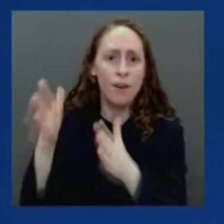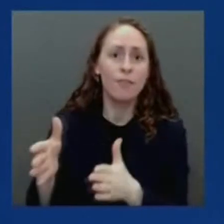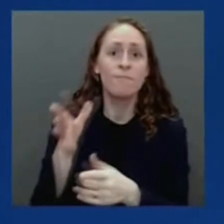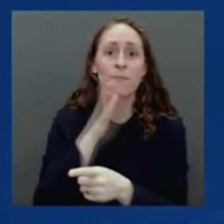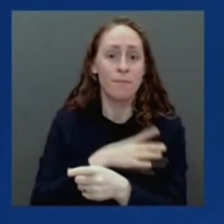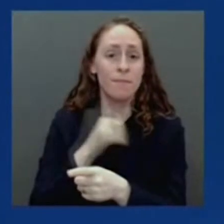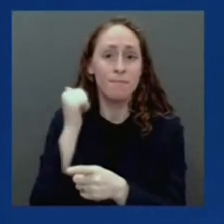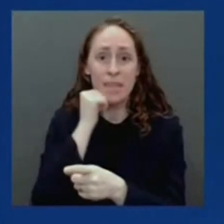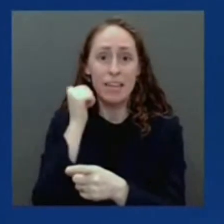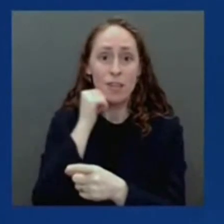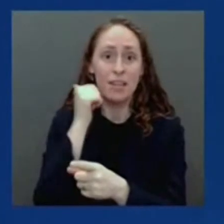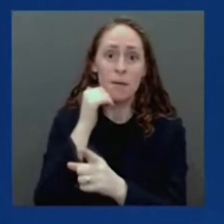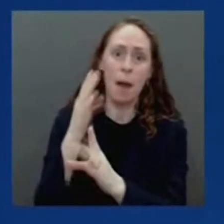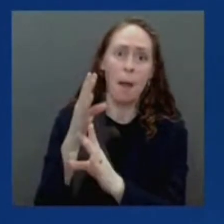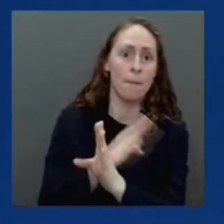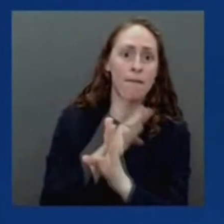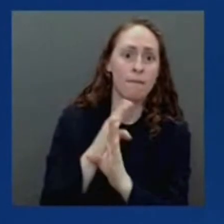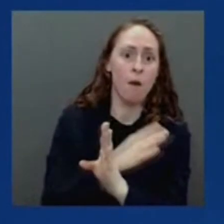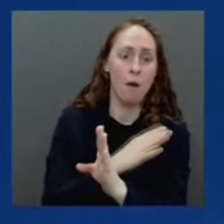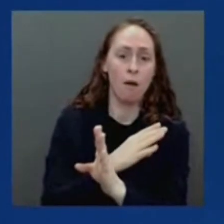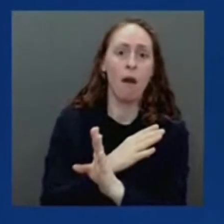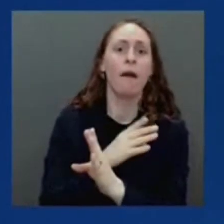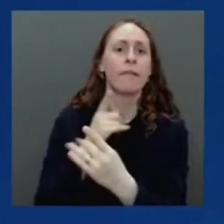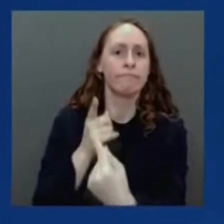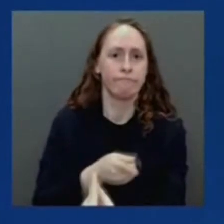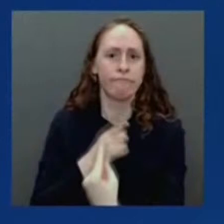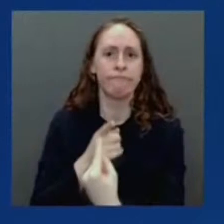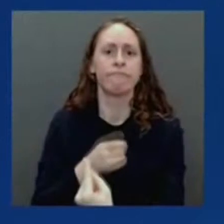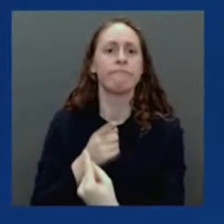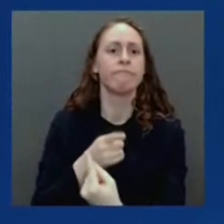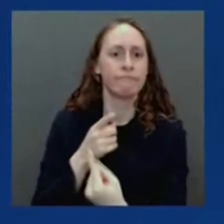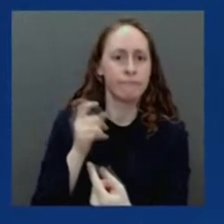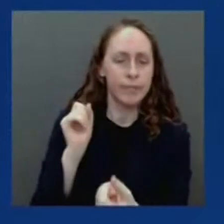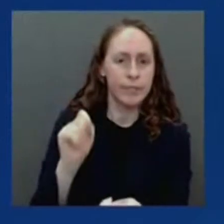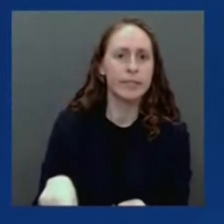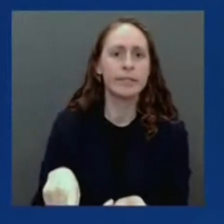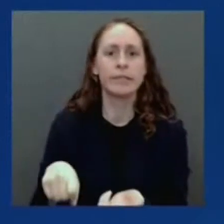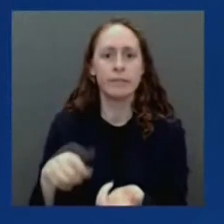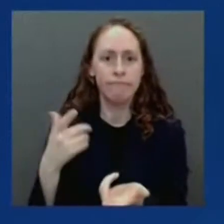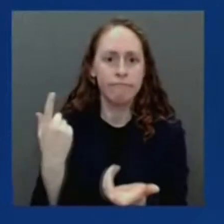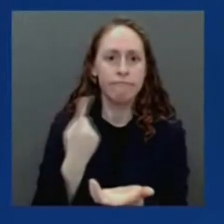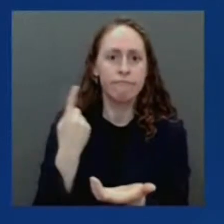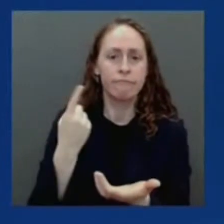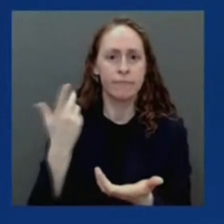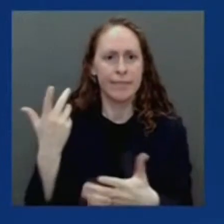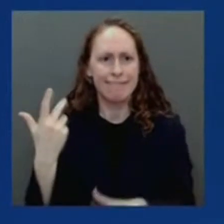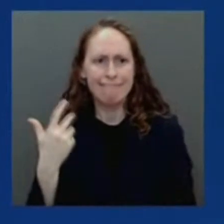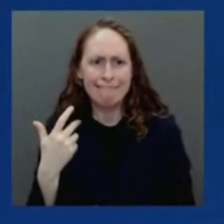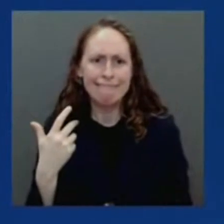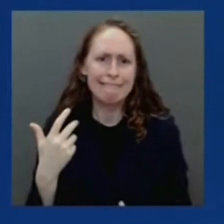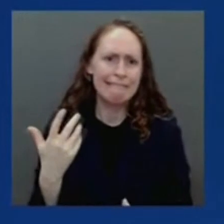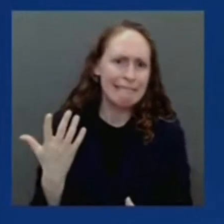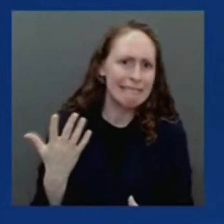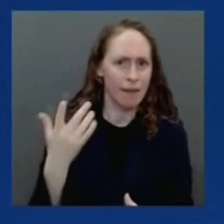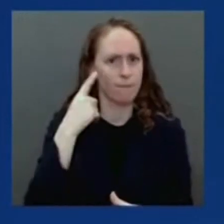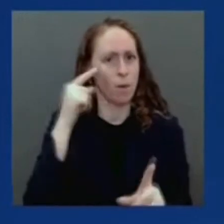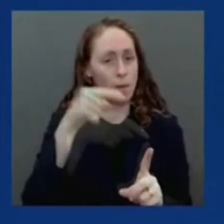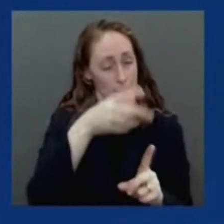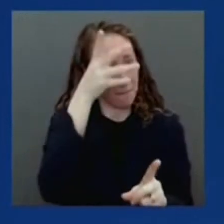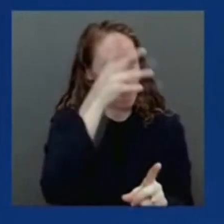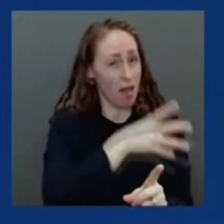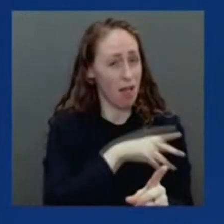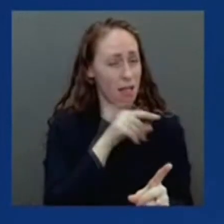another study published again about a week and a half ago, this was in an in vitro